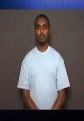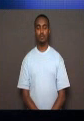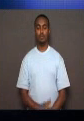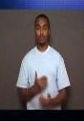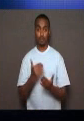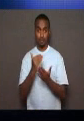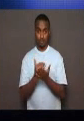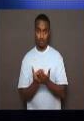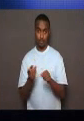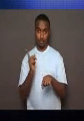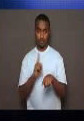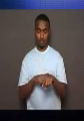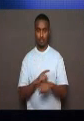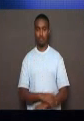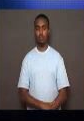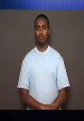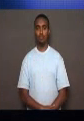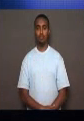Let's get back to our lesson.